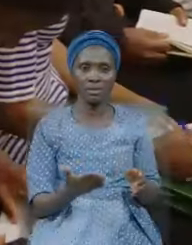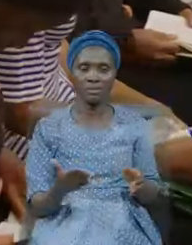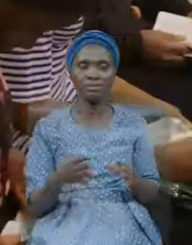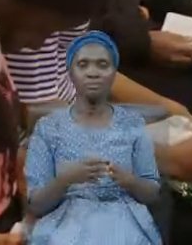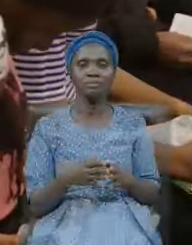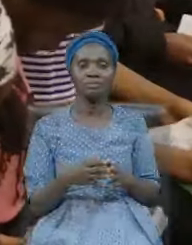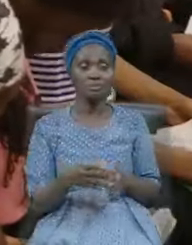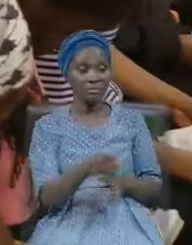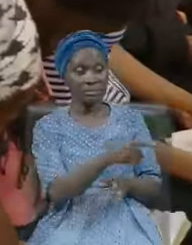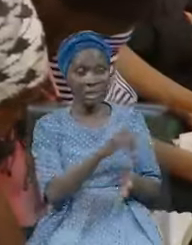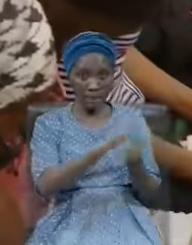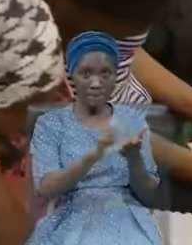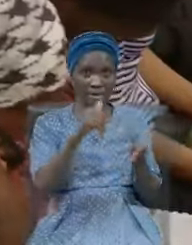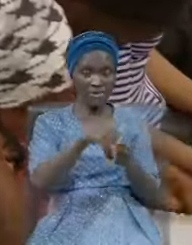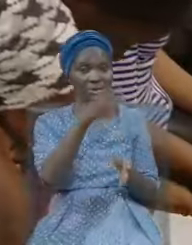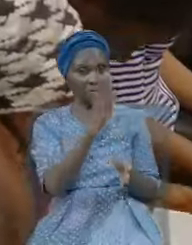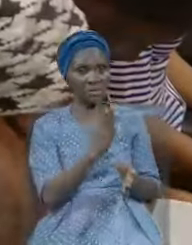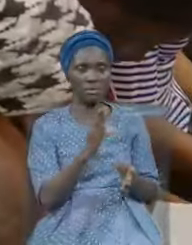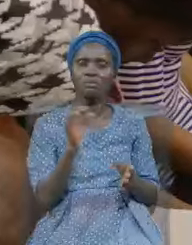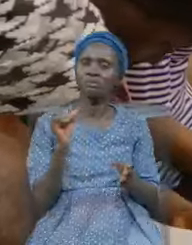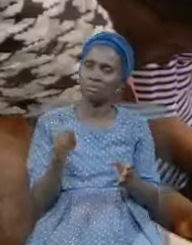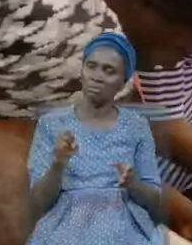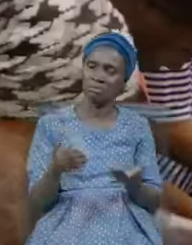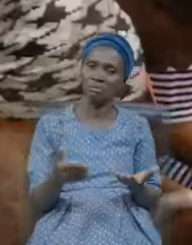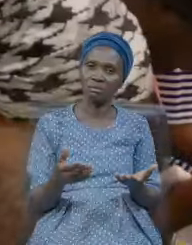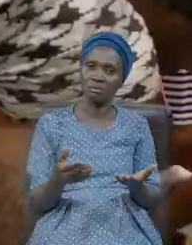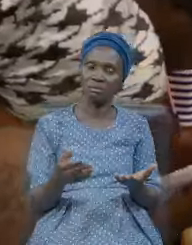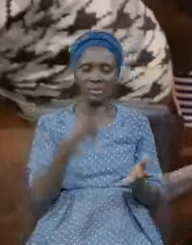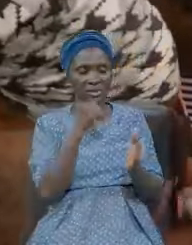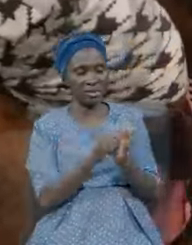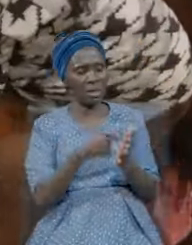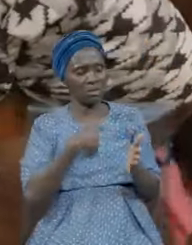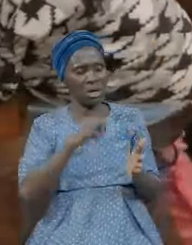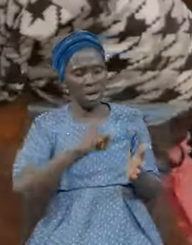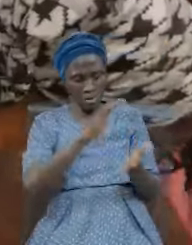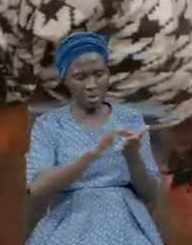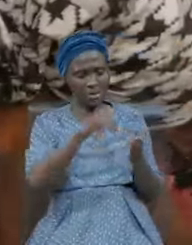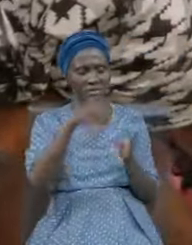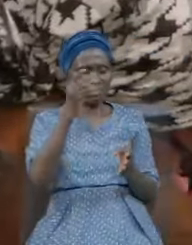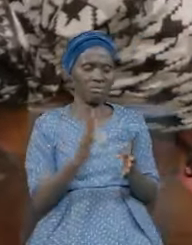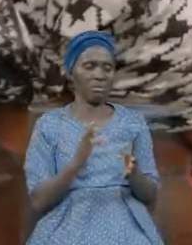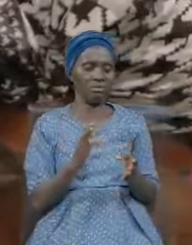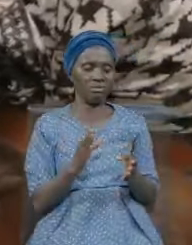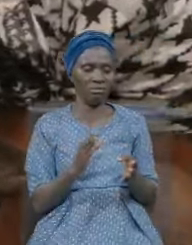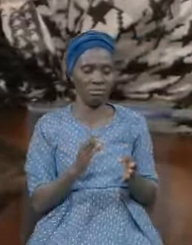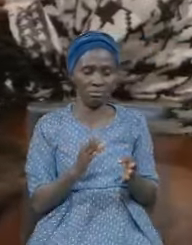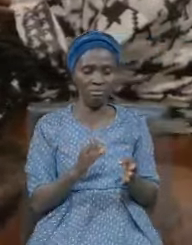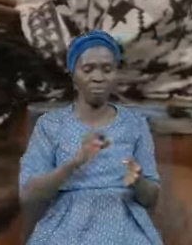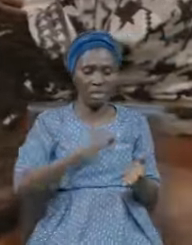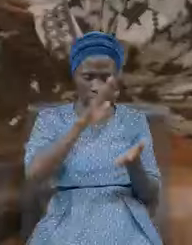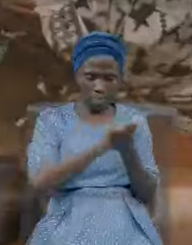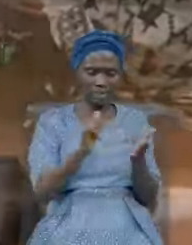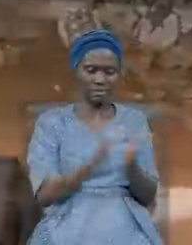They believed in God. I'm not an atheist. I believe in God, the creator of the heavens and the